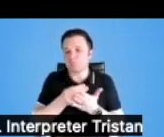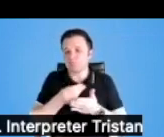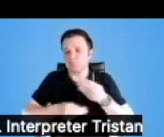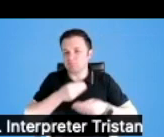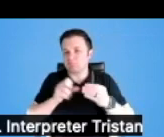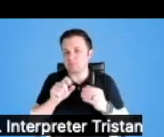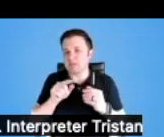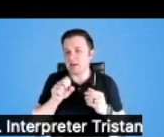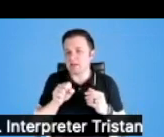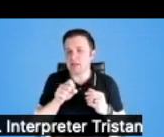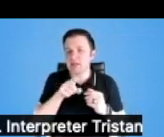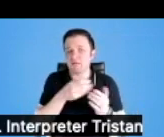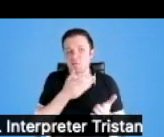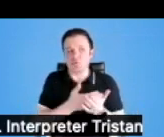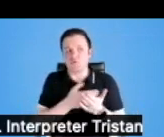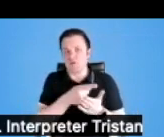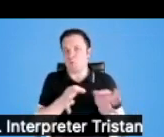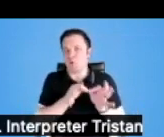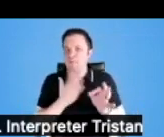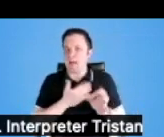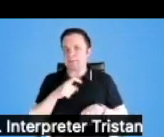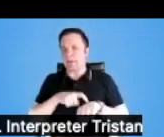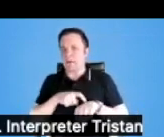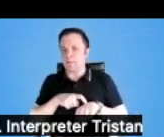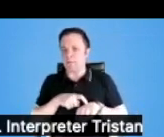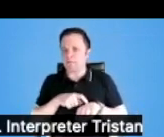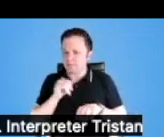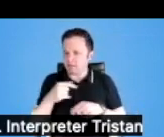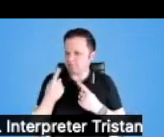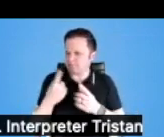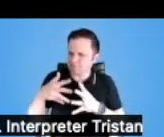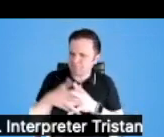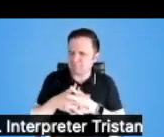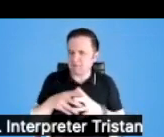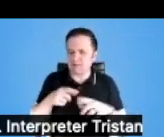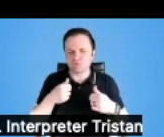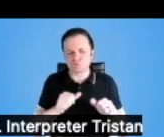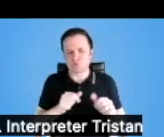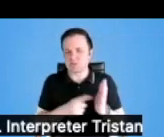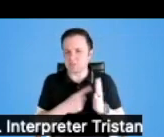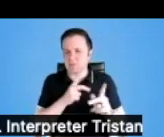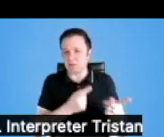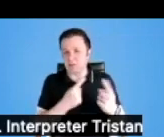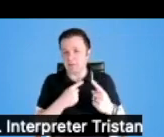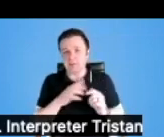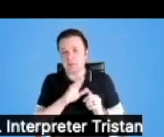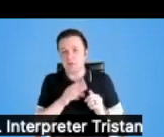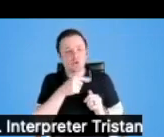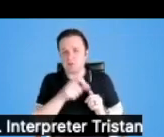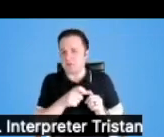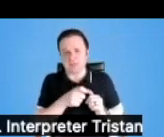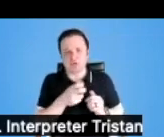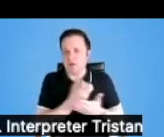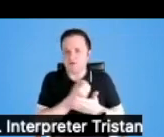our time. And so I try sometimes when folks to come in to just say, you don't need to bear it